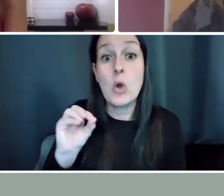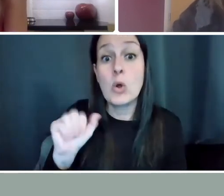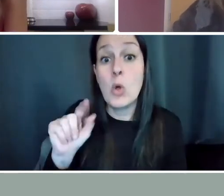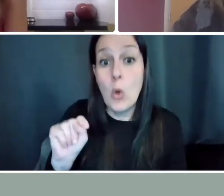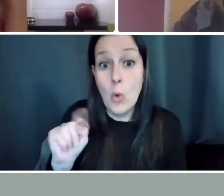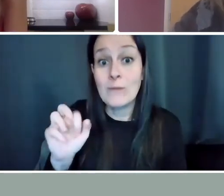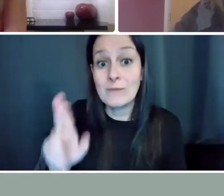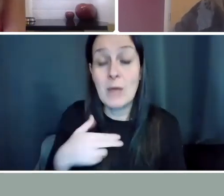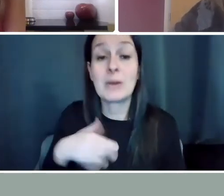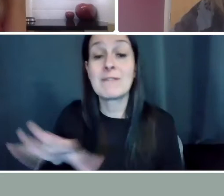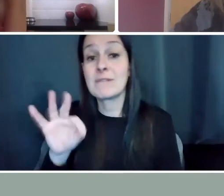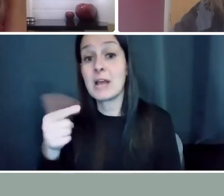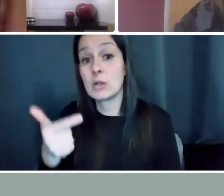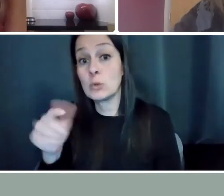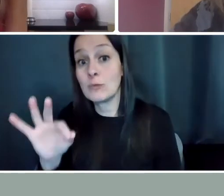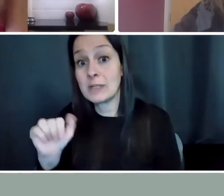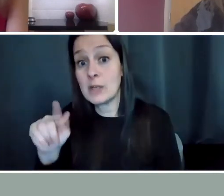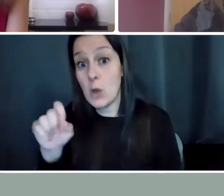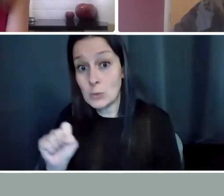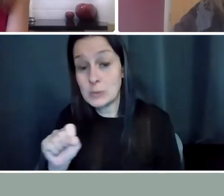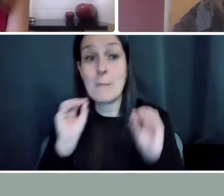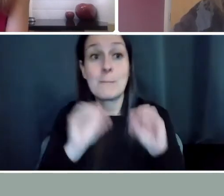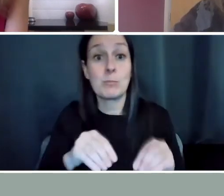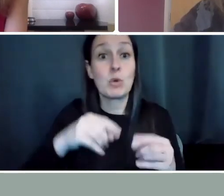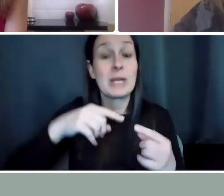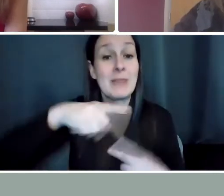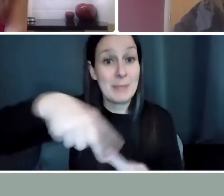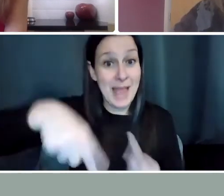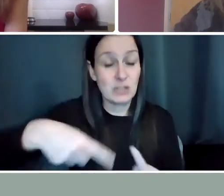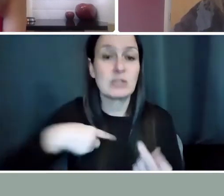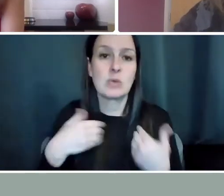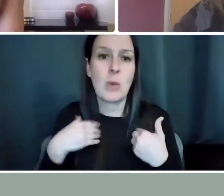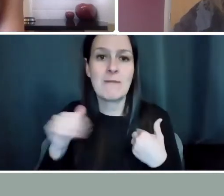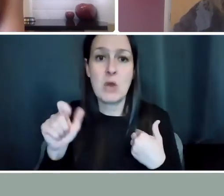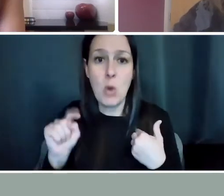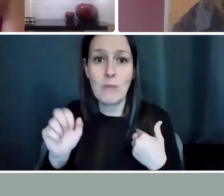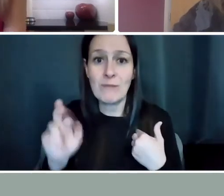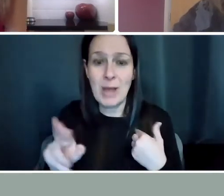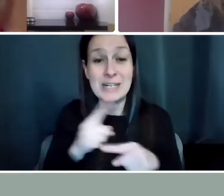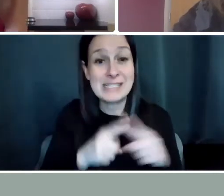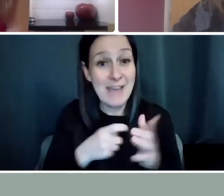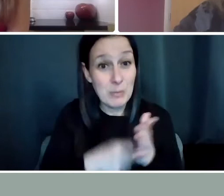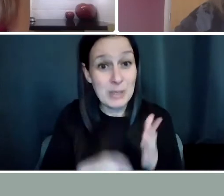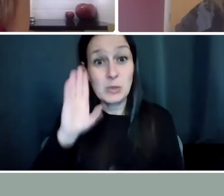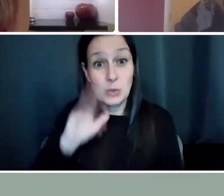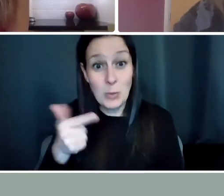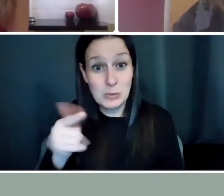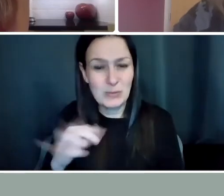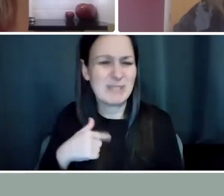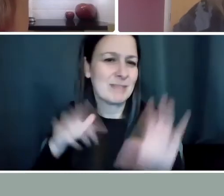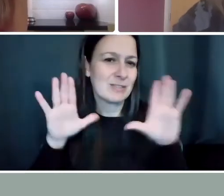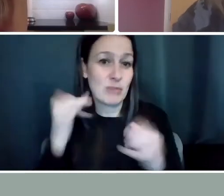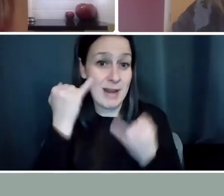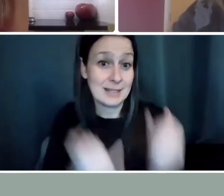take your gluten-free oats, pop it in your blender, and now you have oat flour. And it's like half the price. You know it's gluten-free. Yeah, that's a great idea.